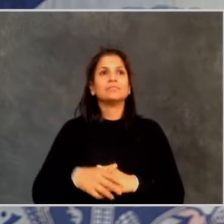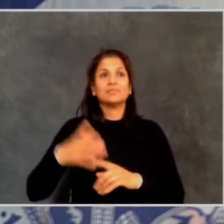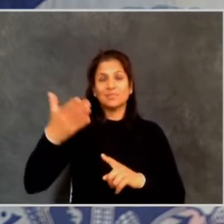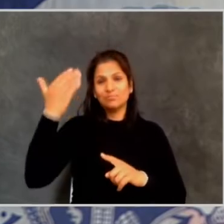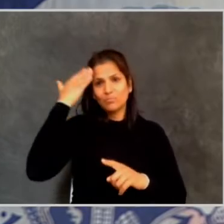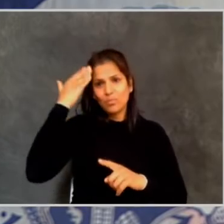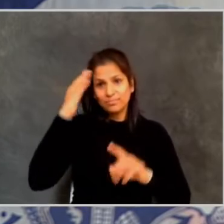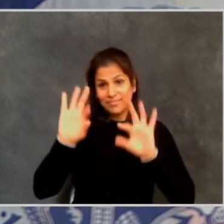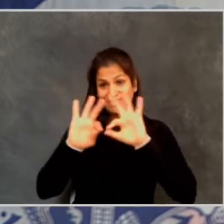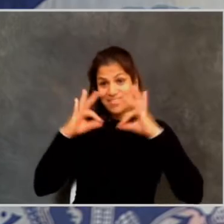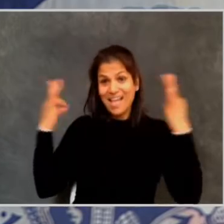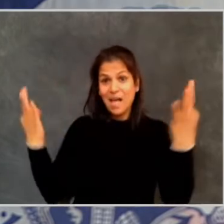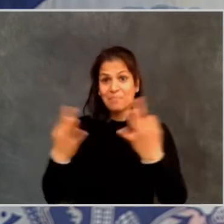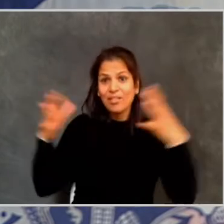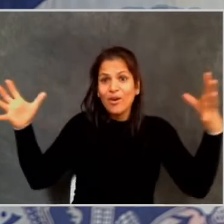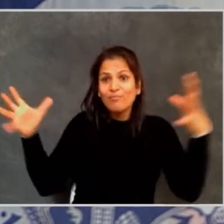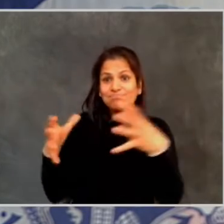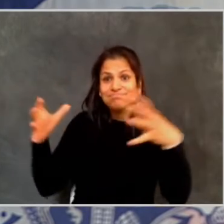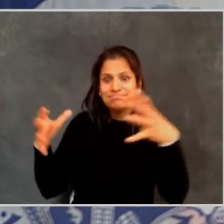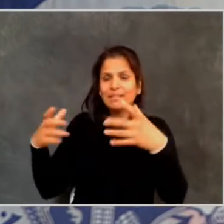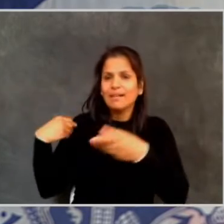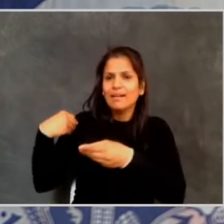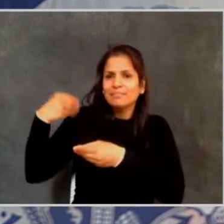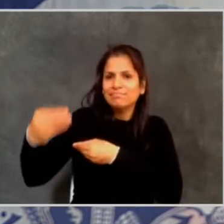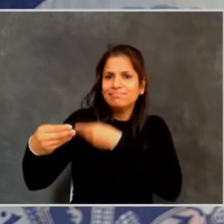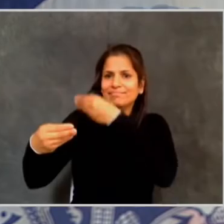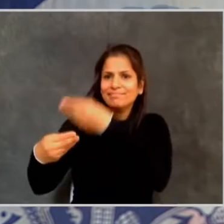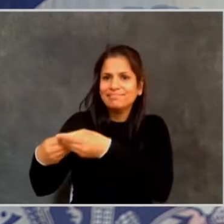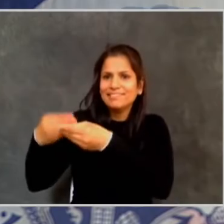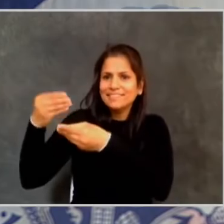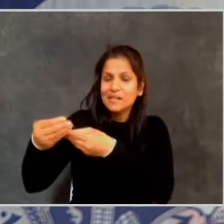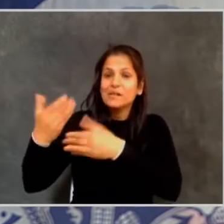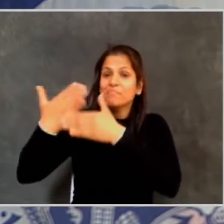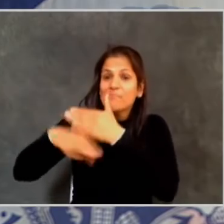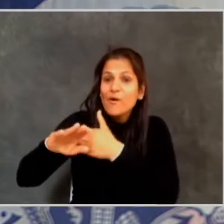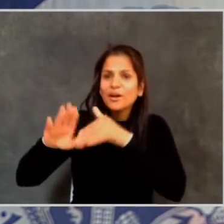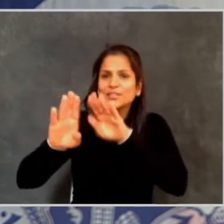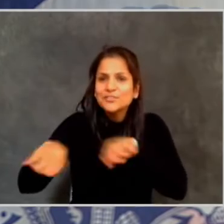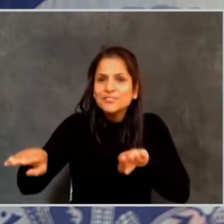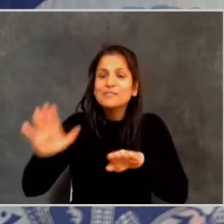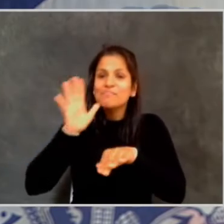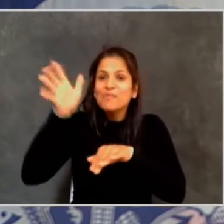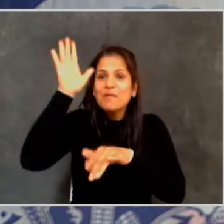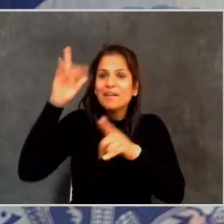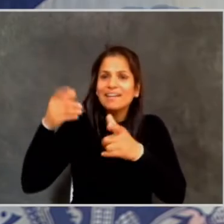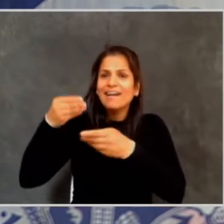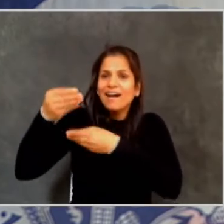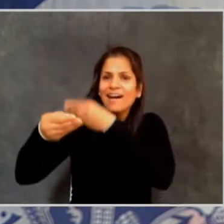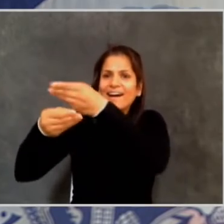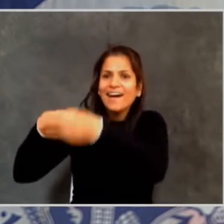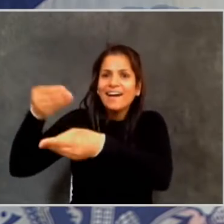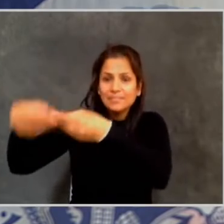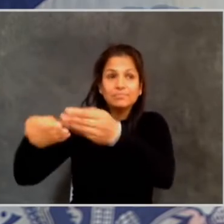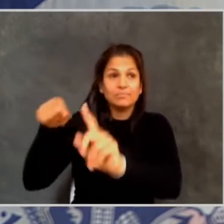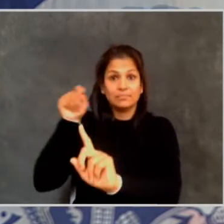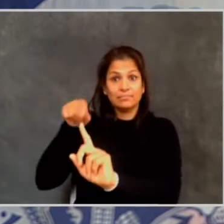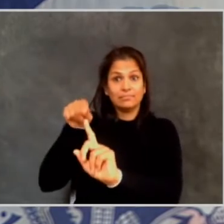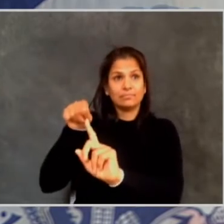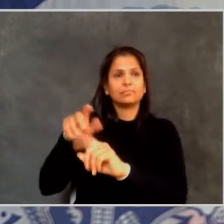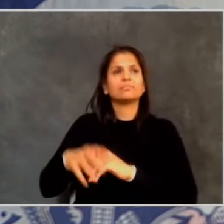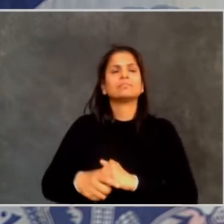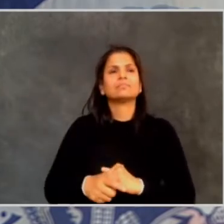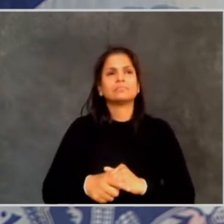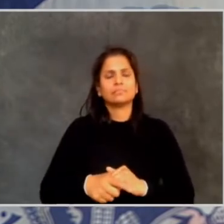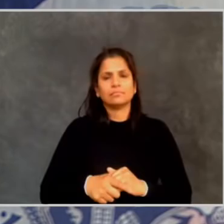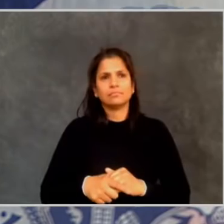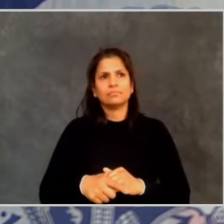care of someone. We want to help them to take care of their loved one, but also be safe doing that and having someone they can talk that through with. So those are